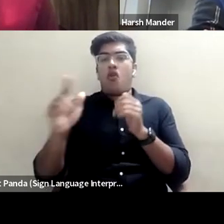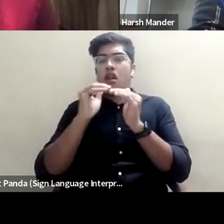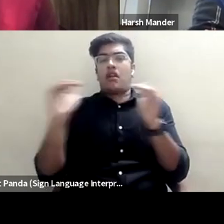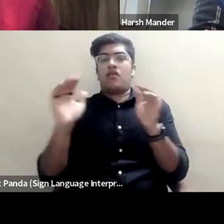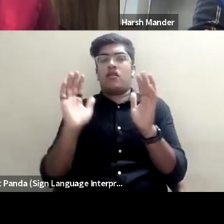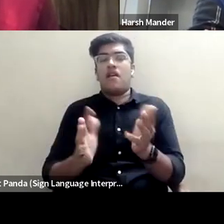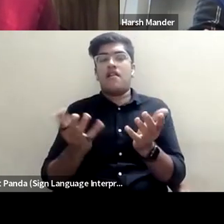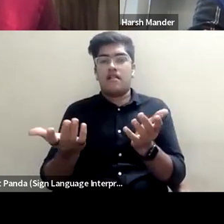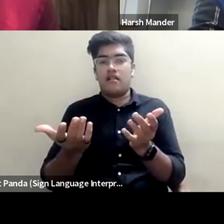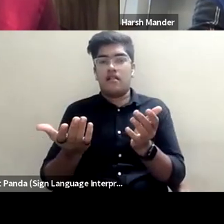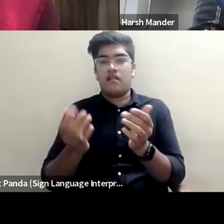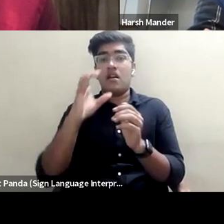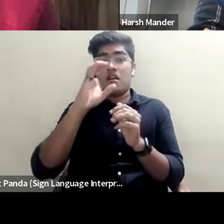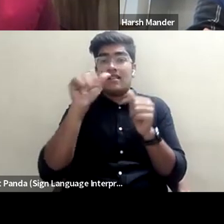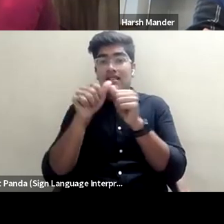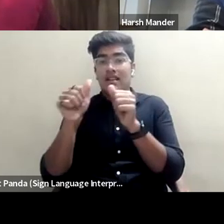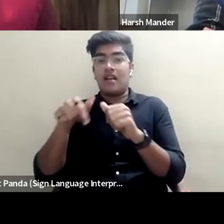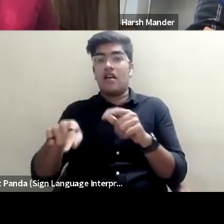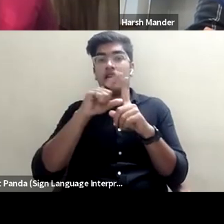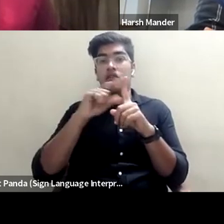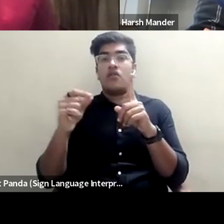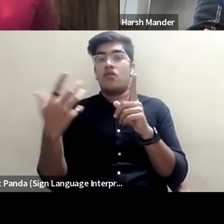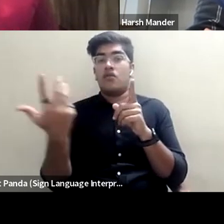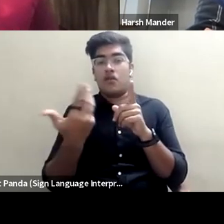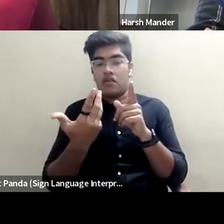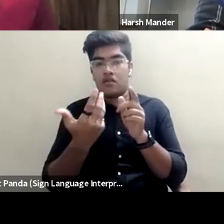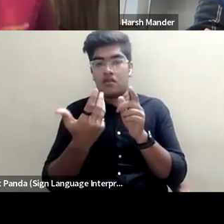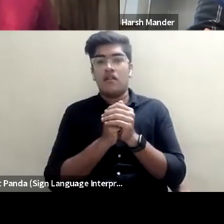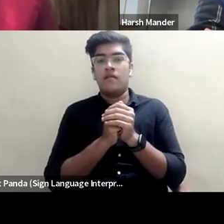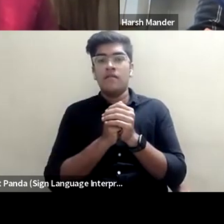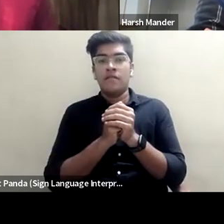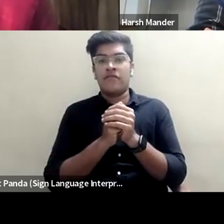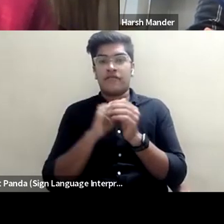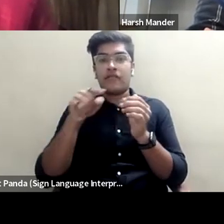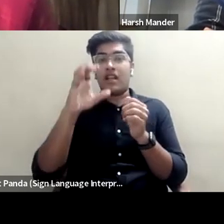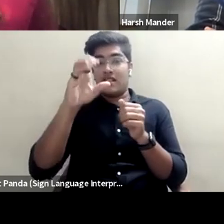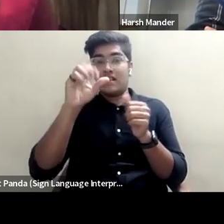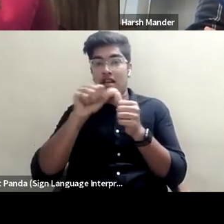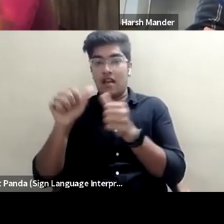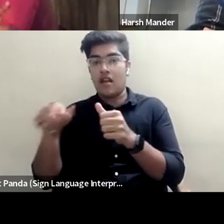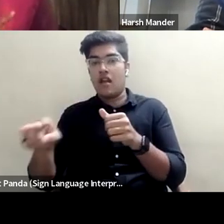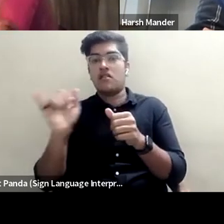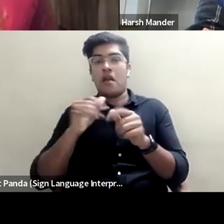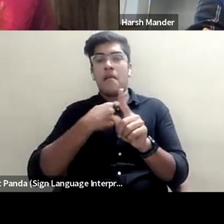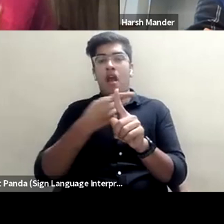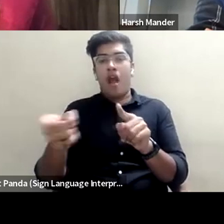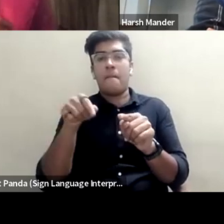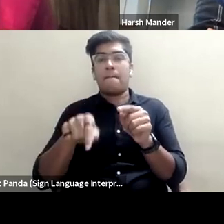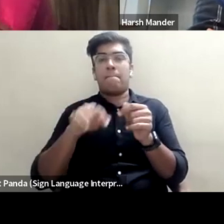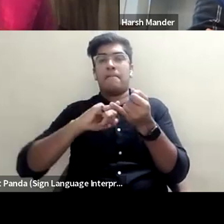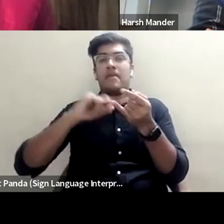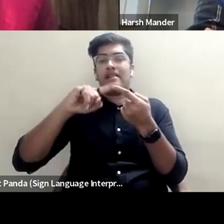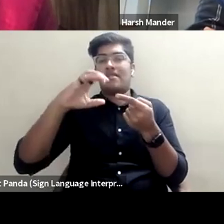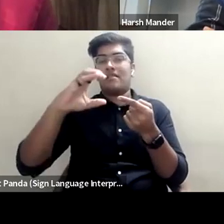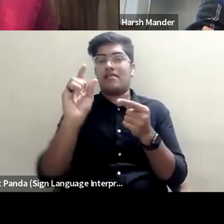CAA has done. That it has attacked this secular nature of